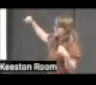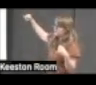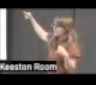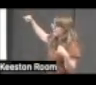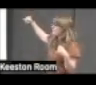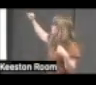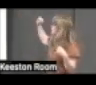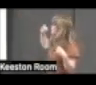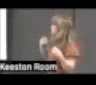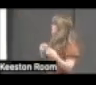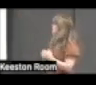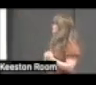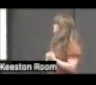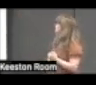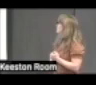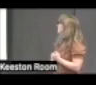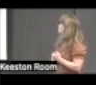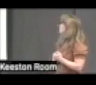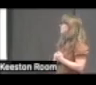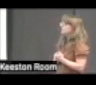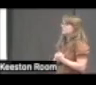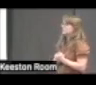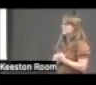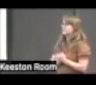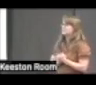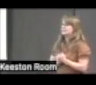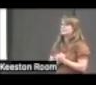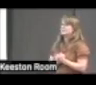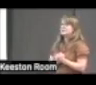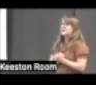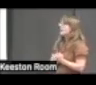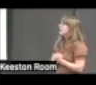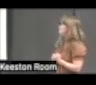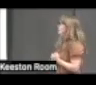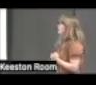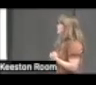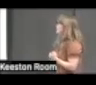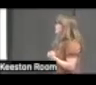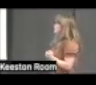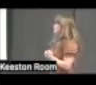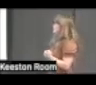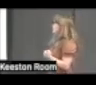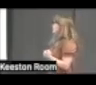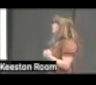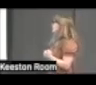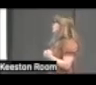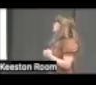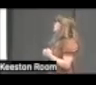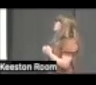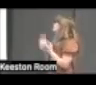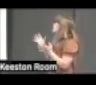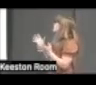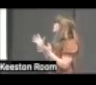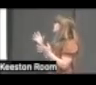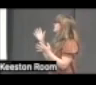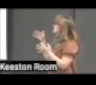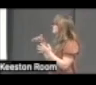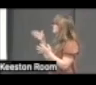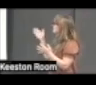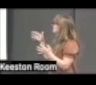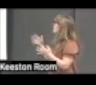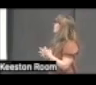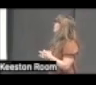little red mountain range, the Minshan and Qinling mountains of China, in the predominantly